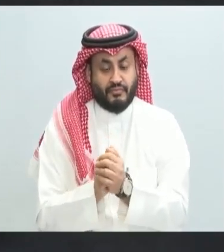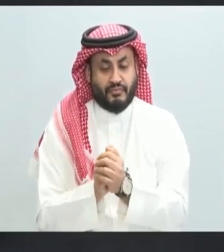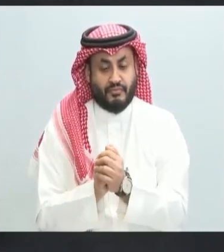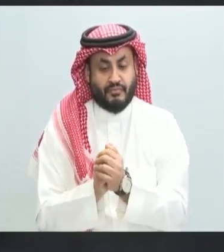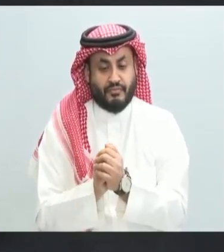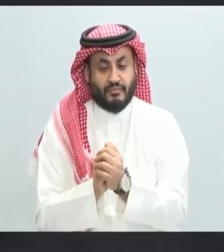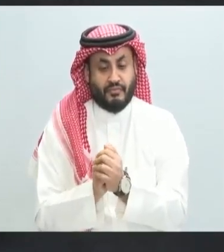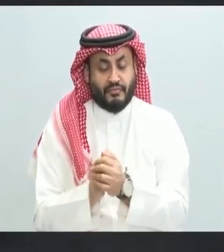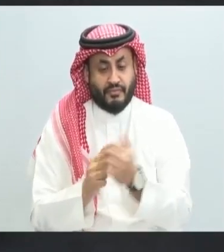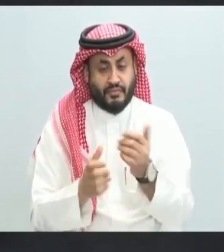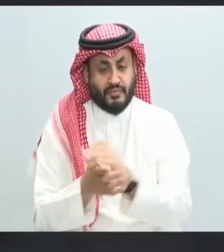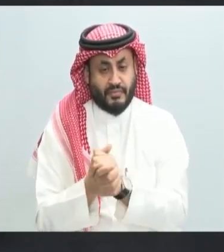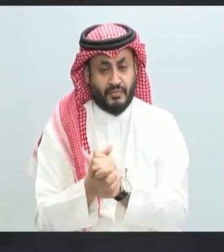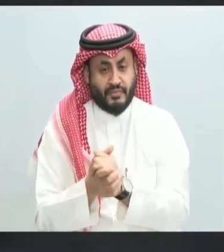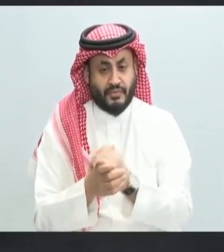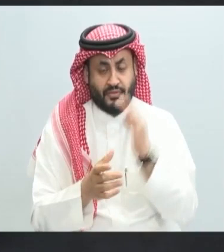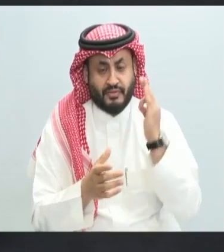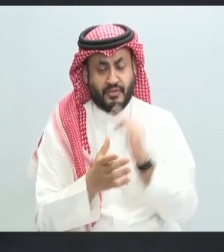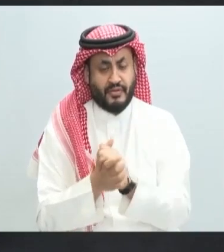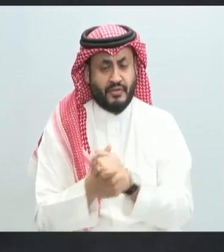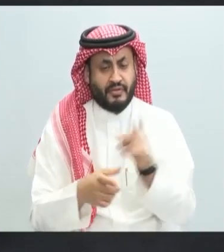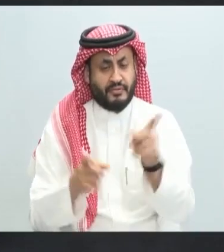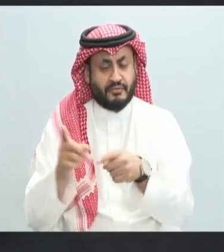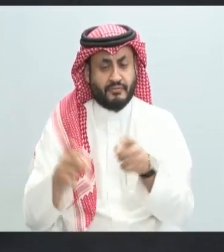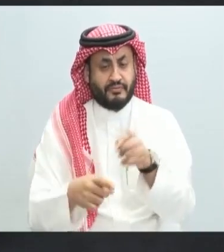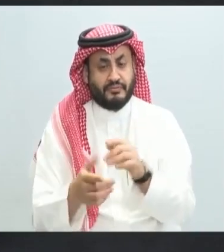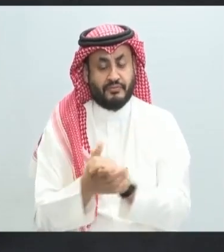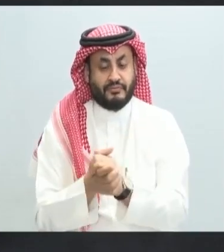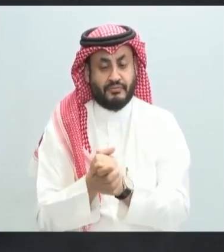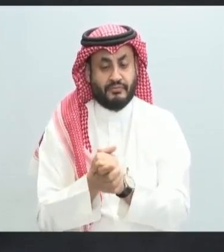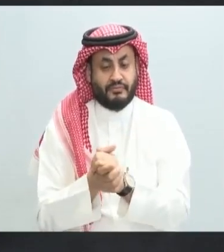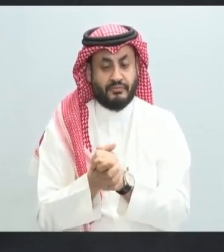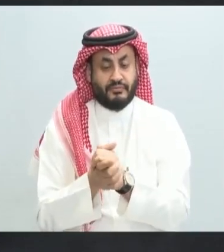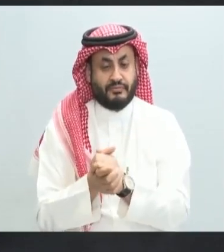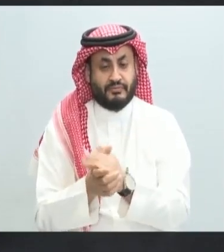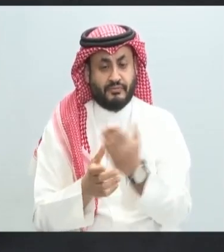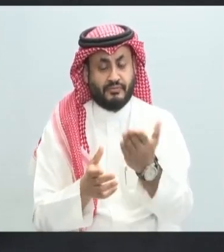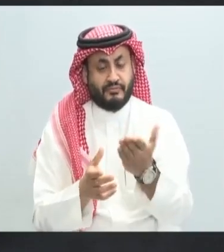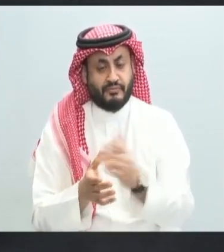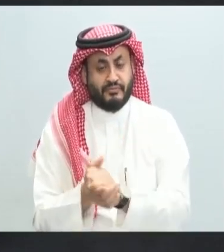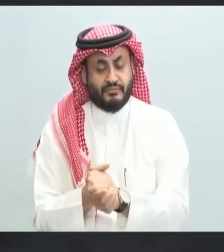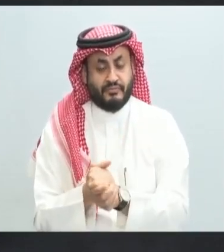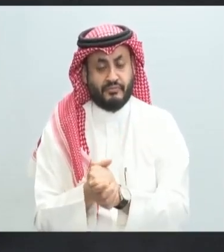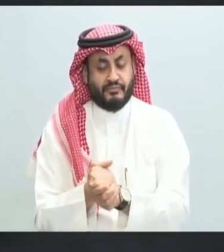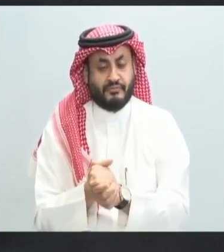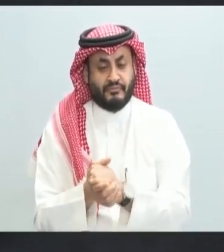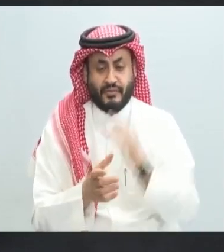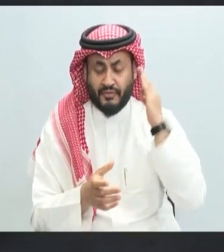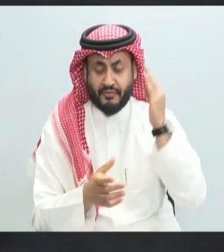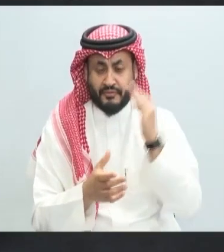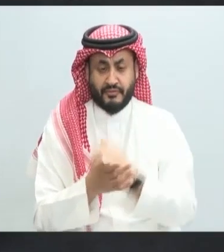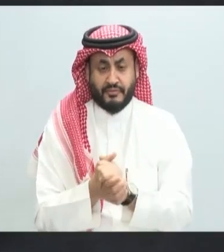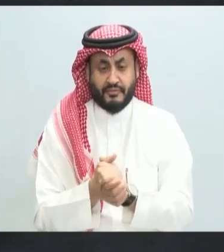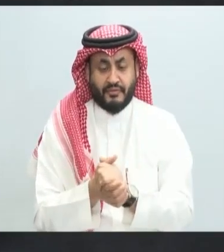to these words, and after we listened, we did match them with the pictures. So let's try it now. Let's listen